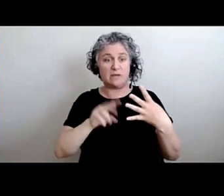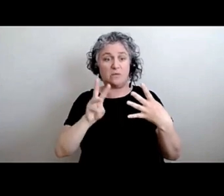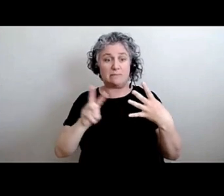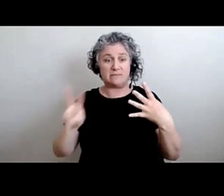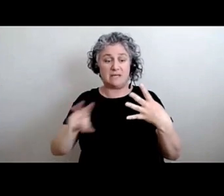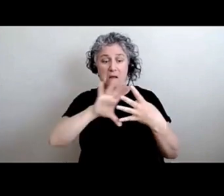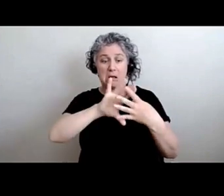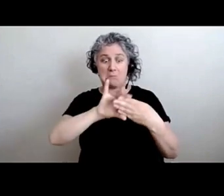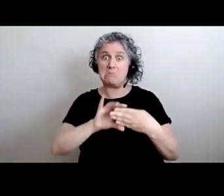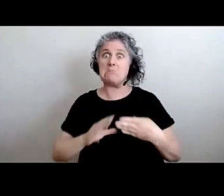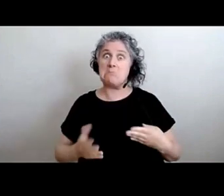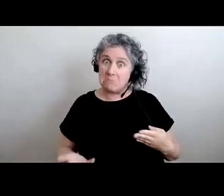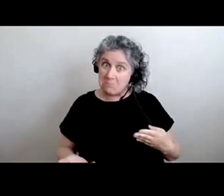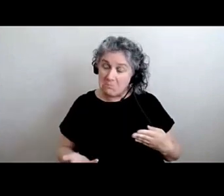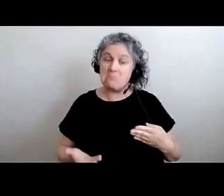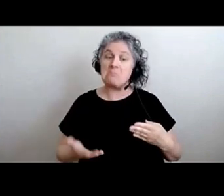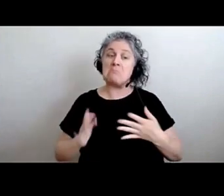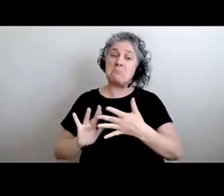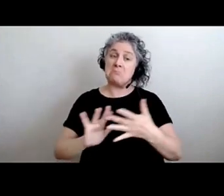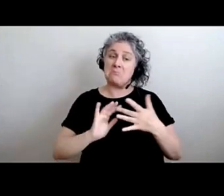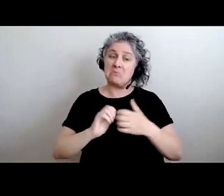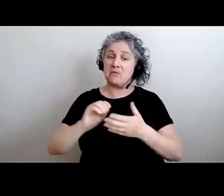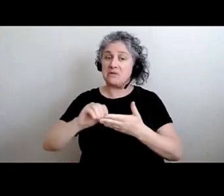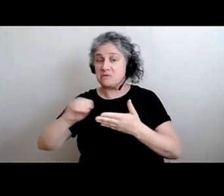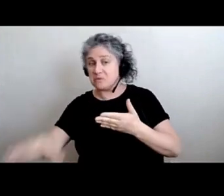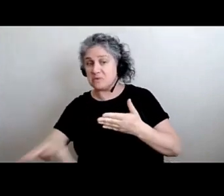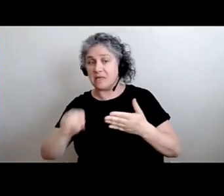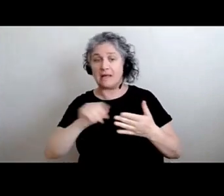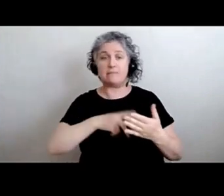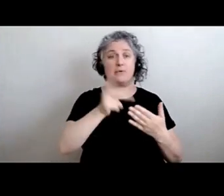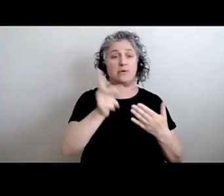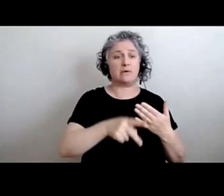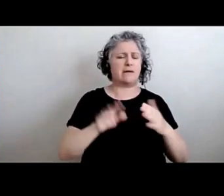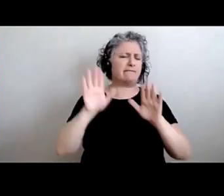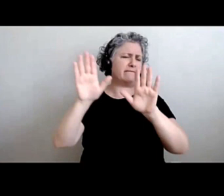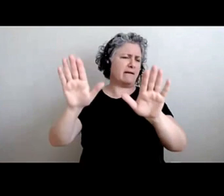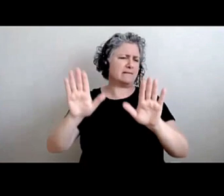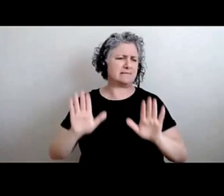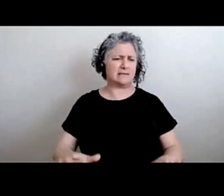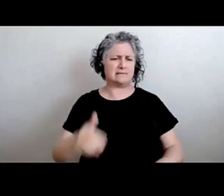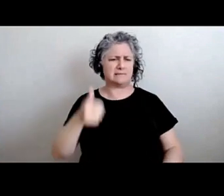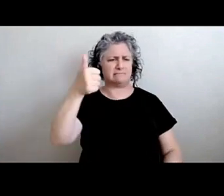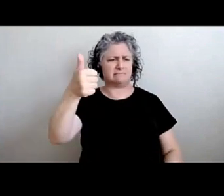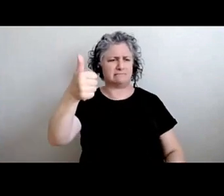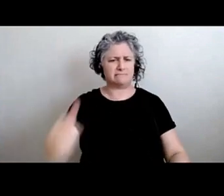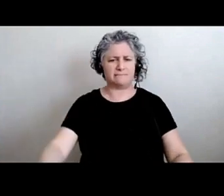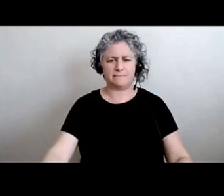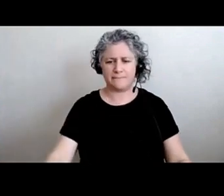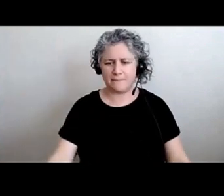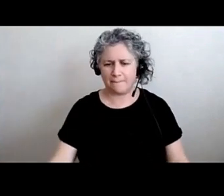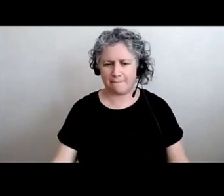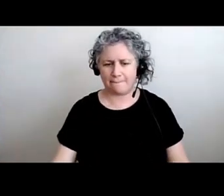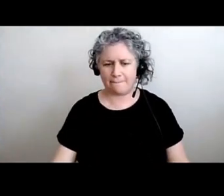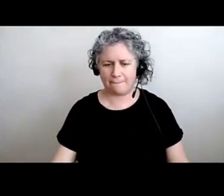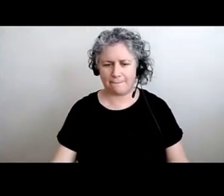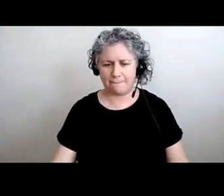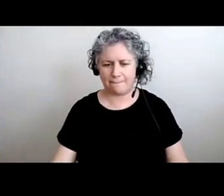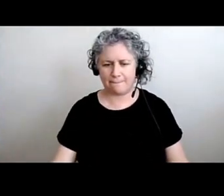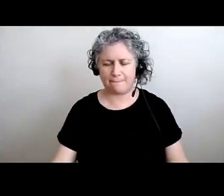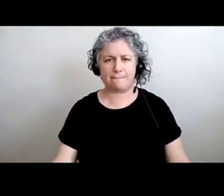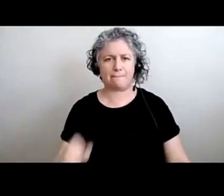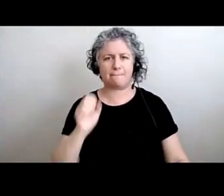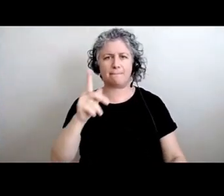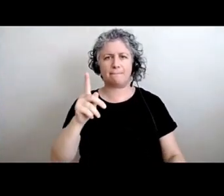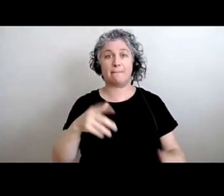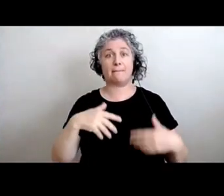connecting with your programs and learners as well. So this is fantastic. Okay, so now that we know